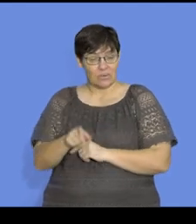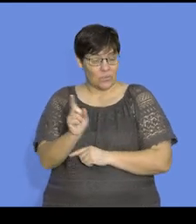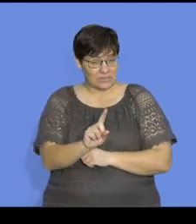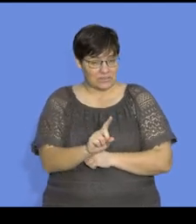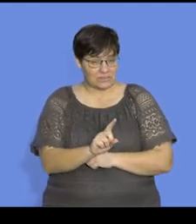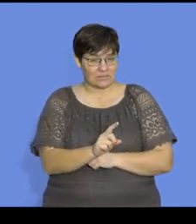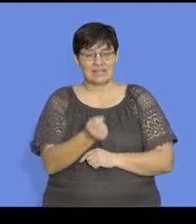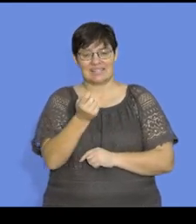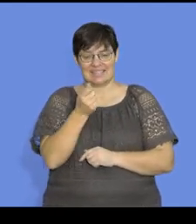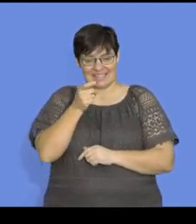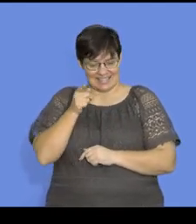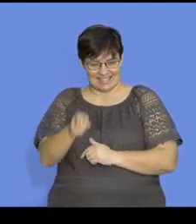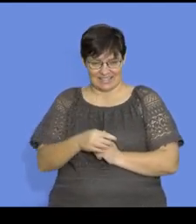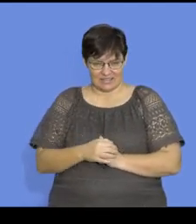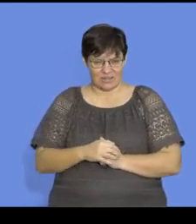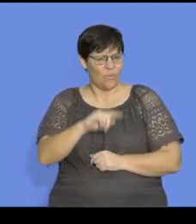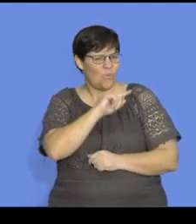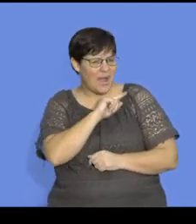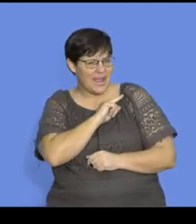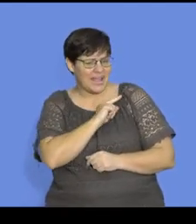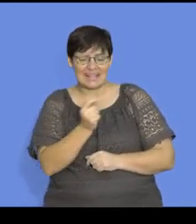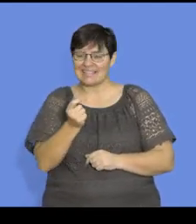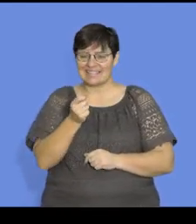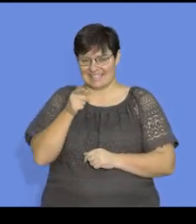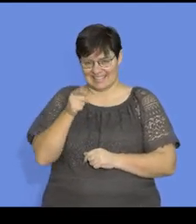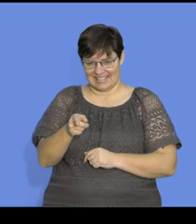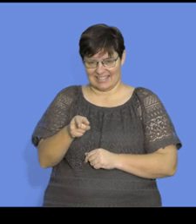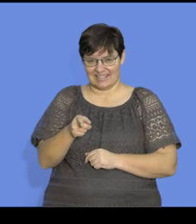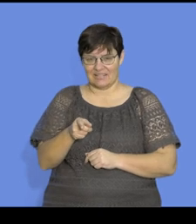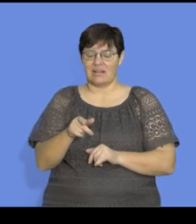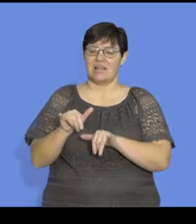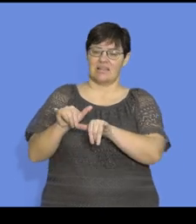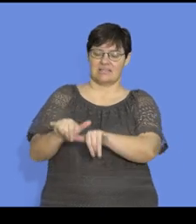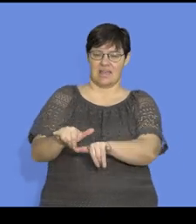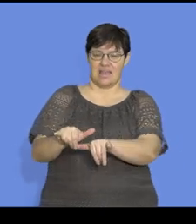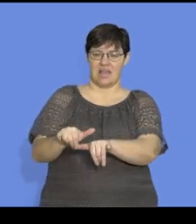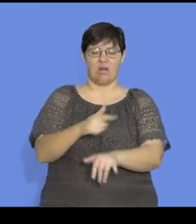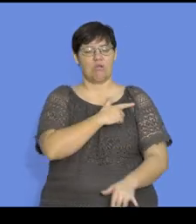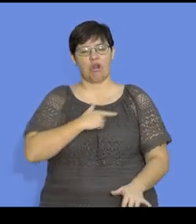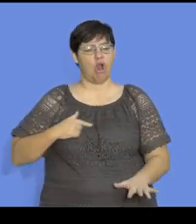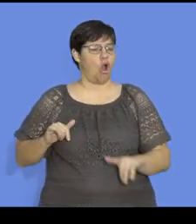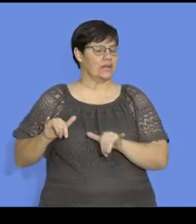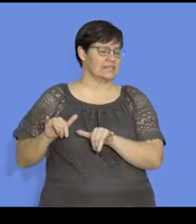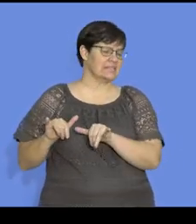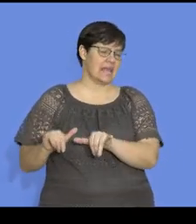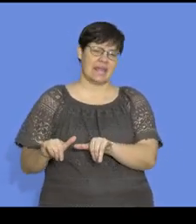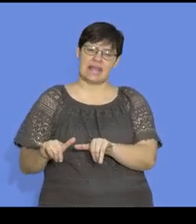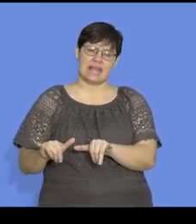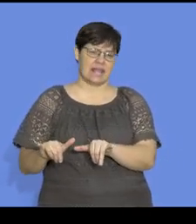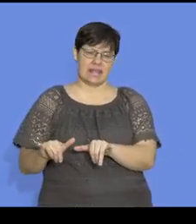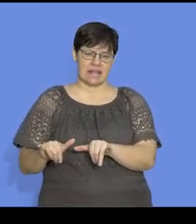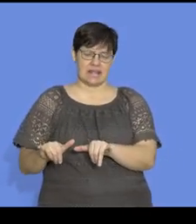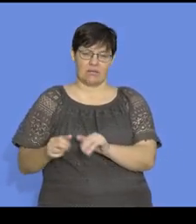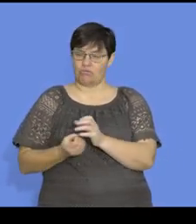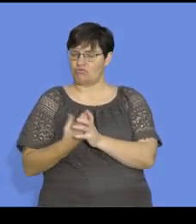be seeds. And why is it? A seed can lie dormant. Right, a seed can stay for a long time.